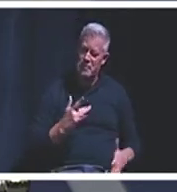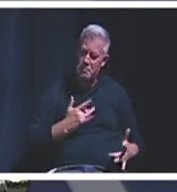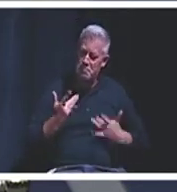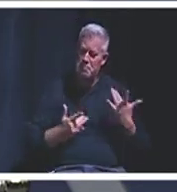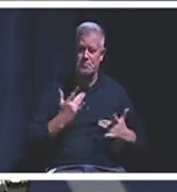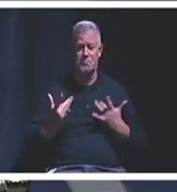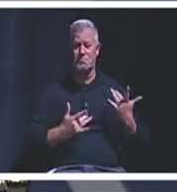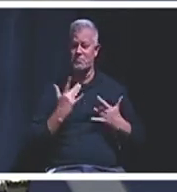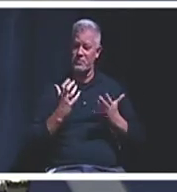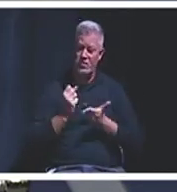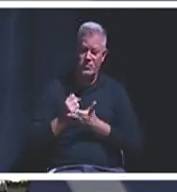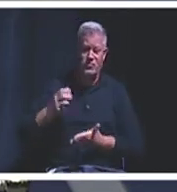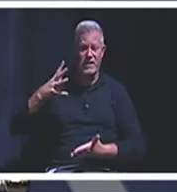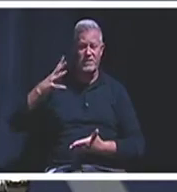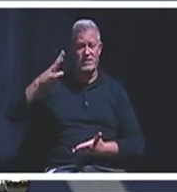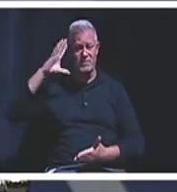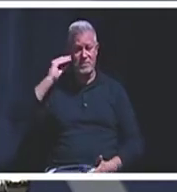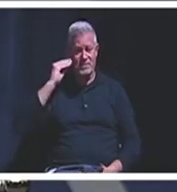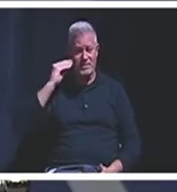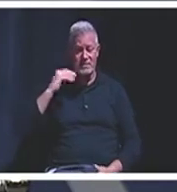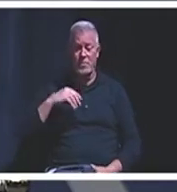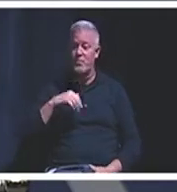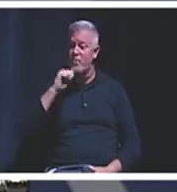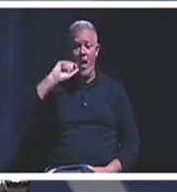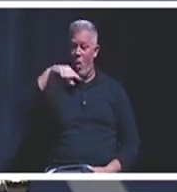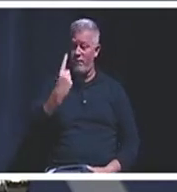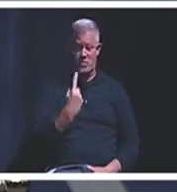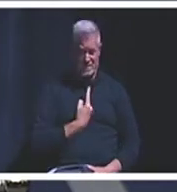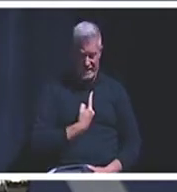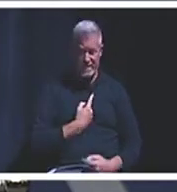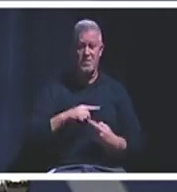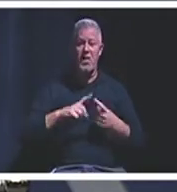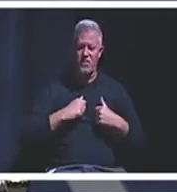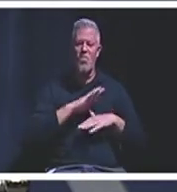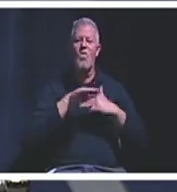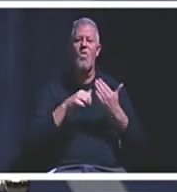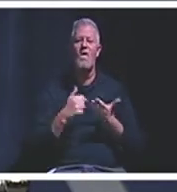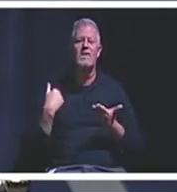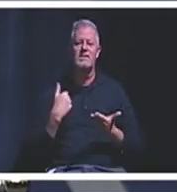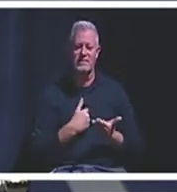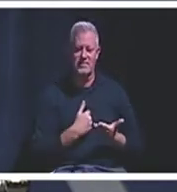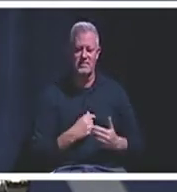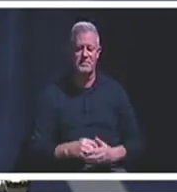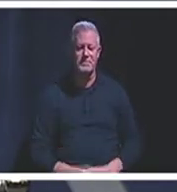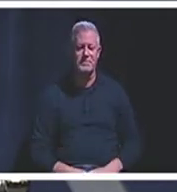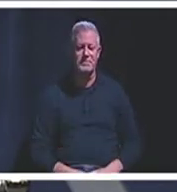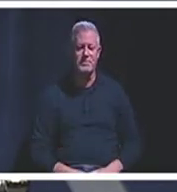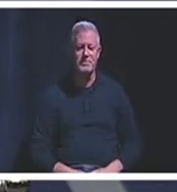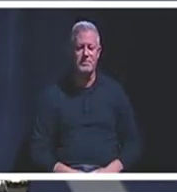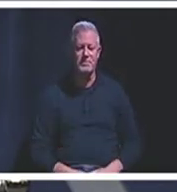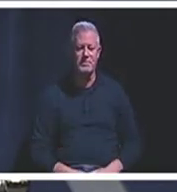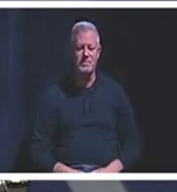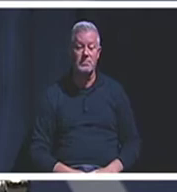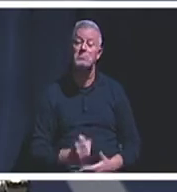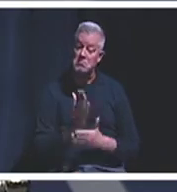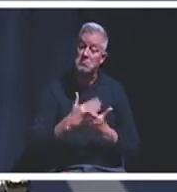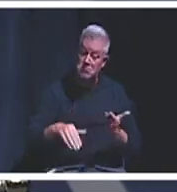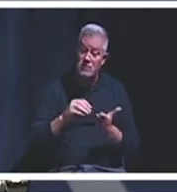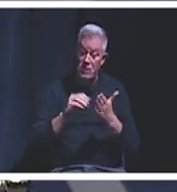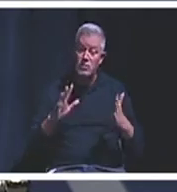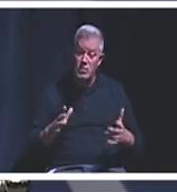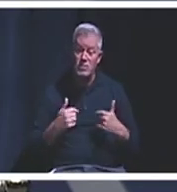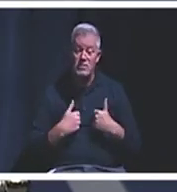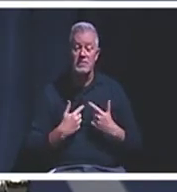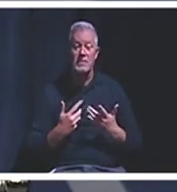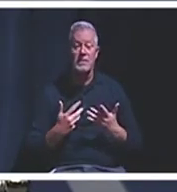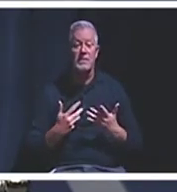and enriching experience, not just for me, but for all of us. For some students, the halls